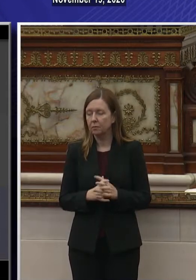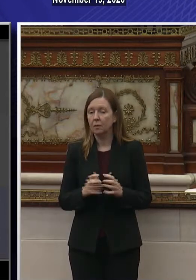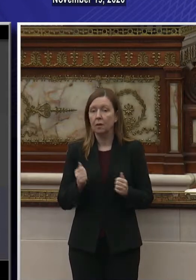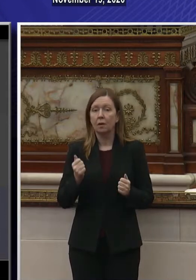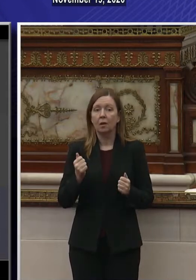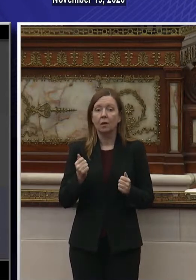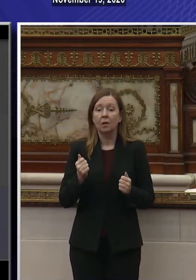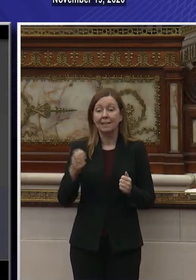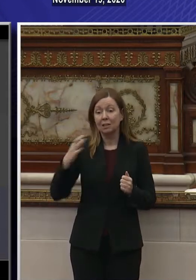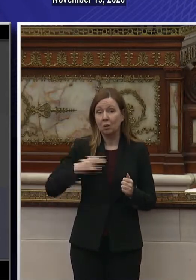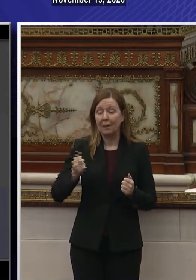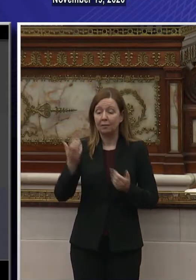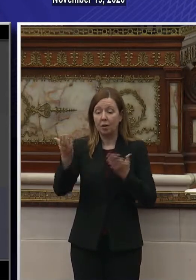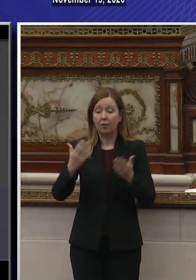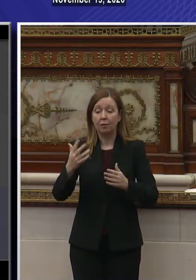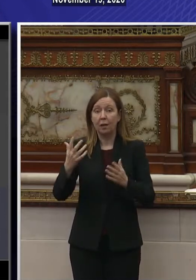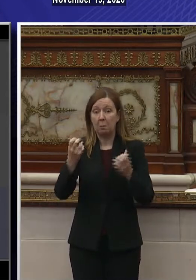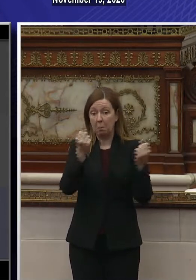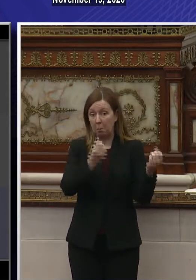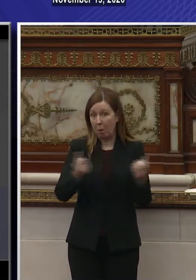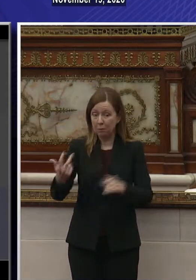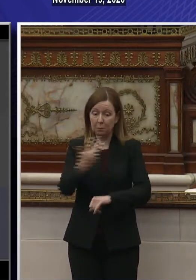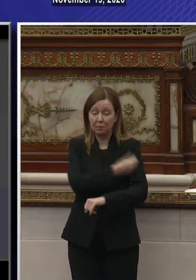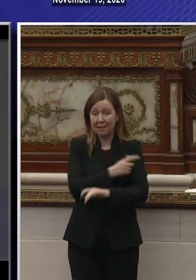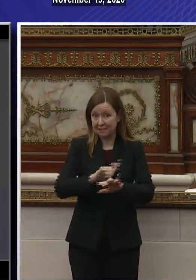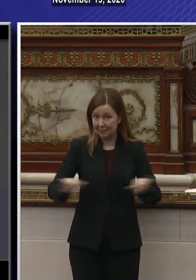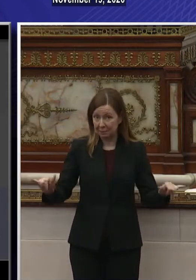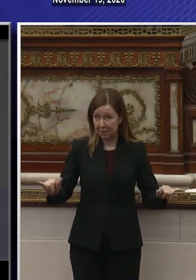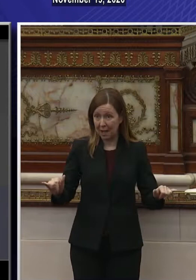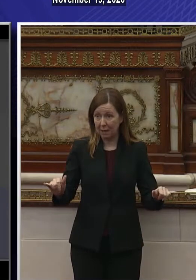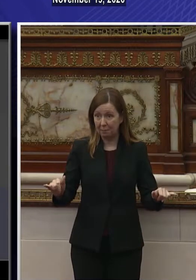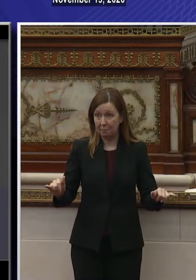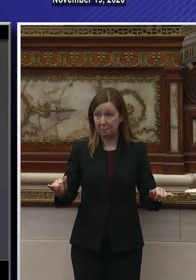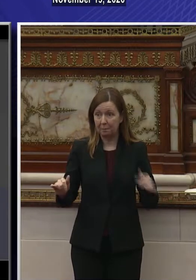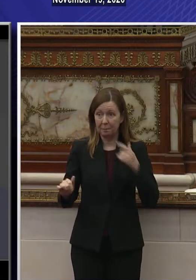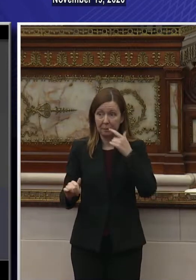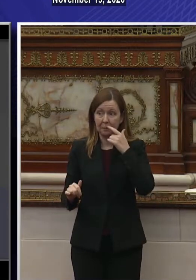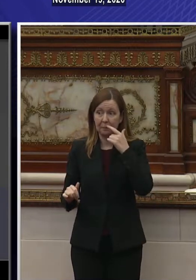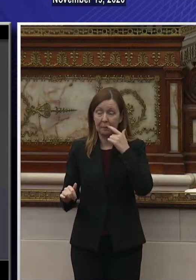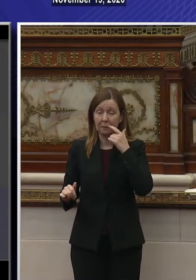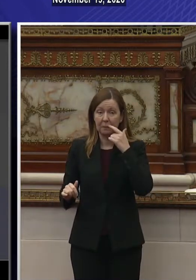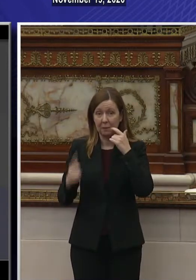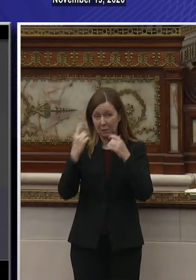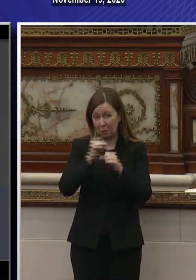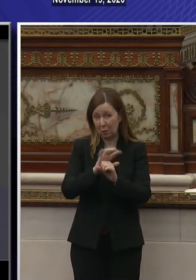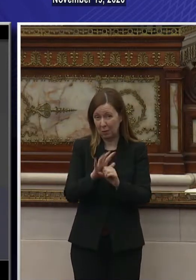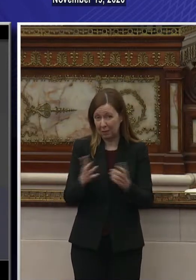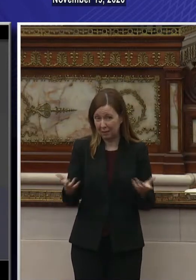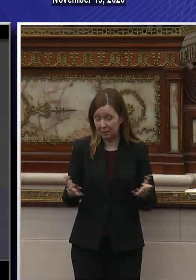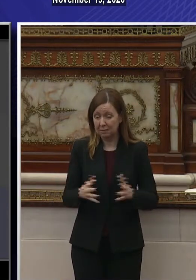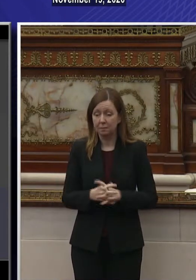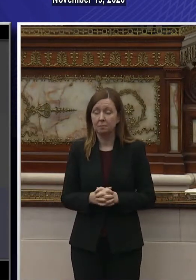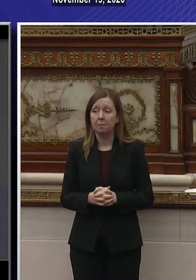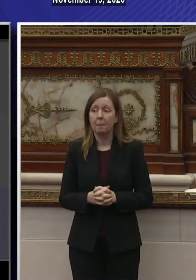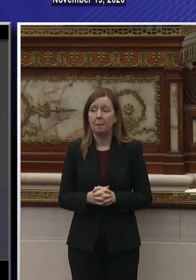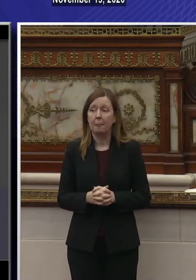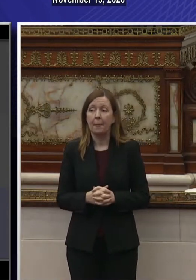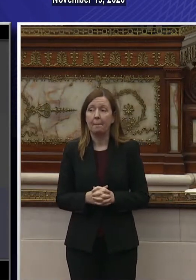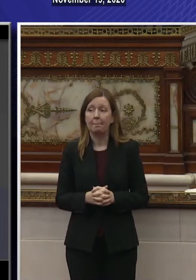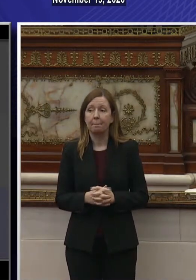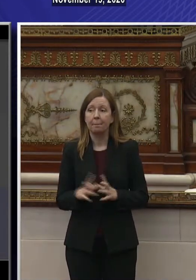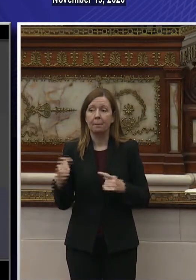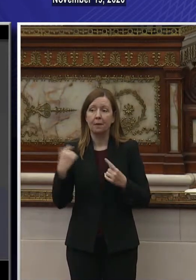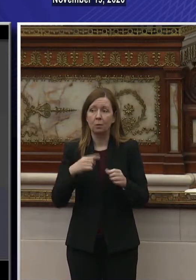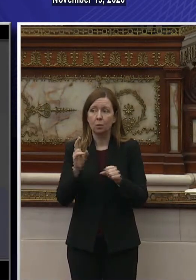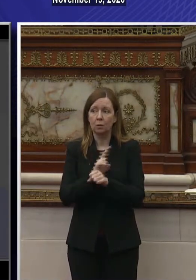multiple vaccines at the same time that we are vaccinating people for COVID-19? Since